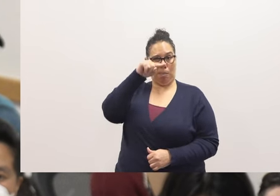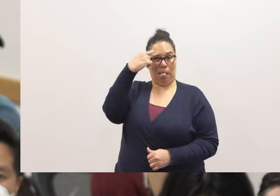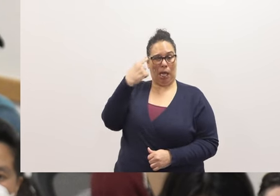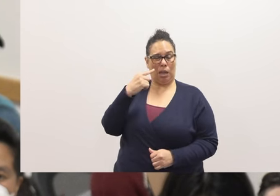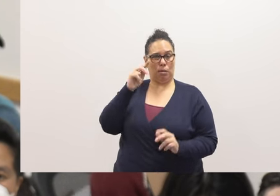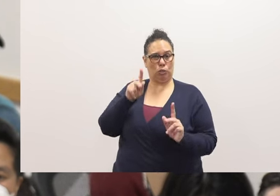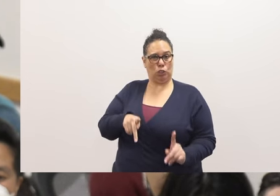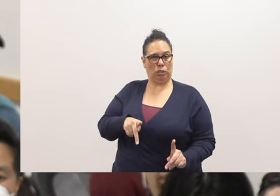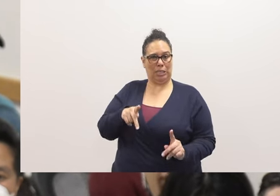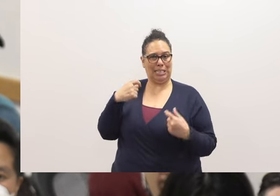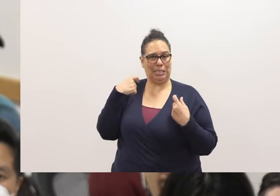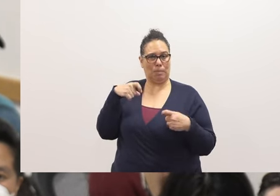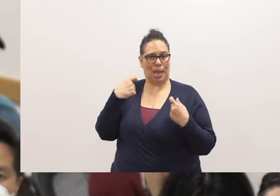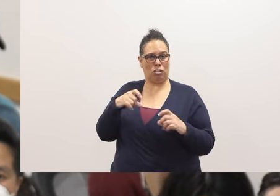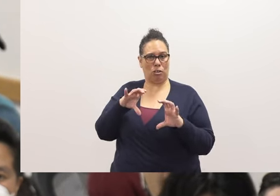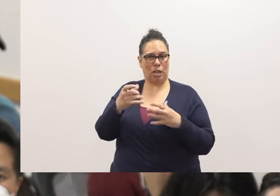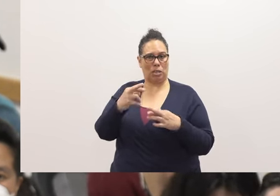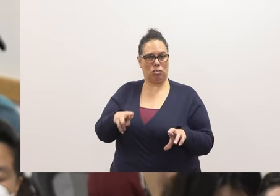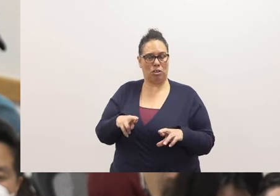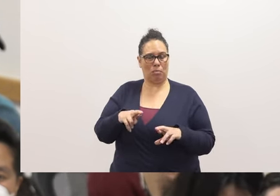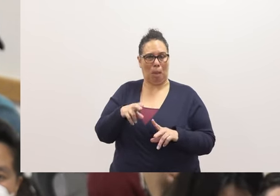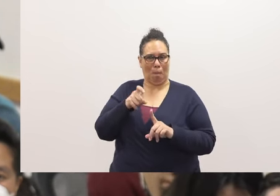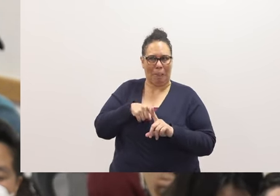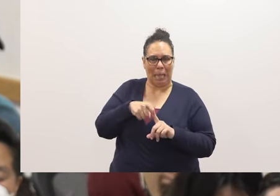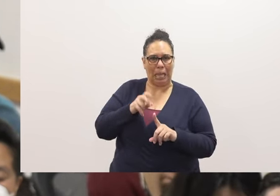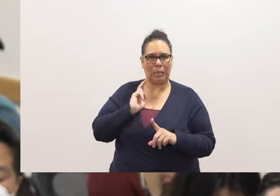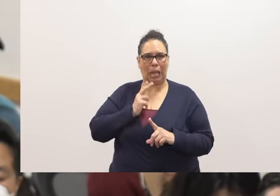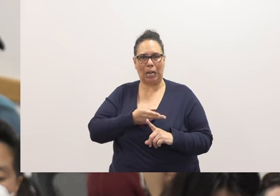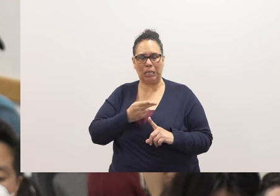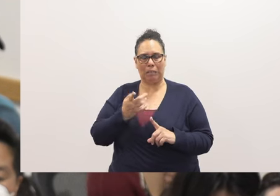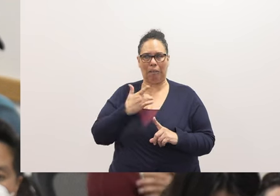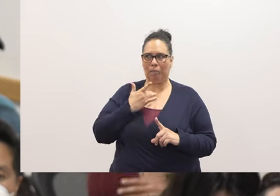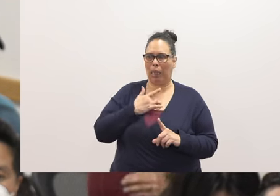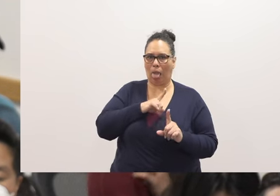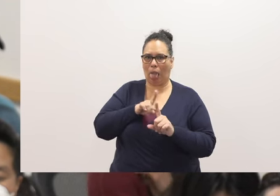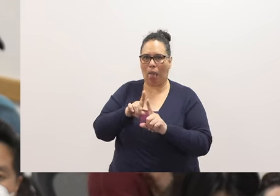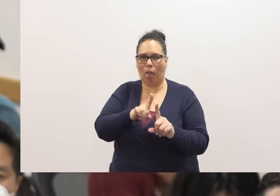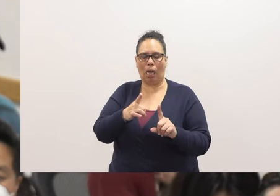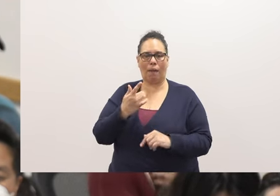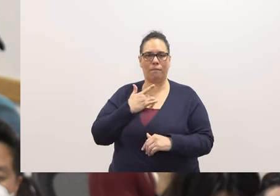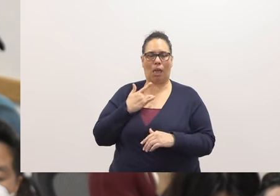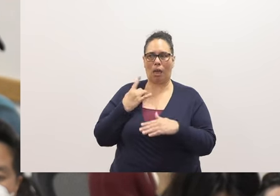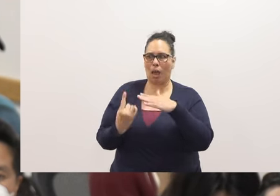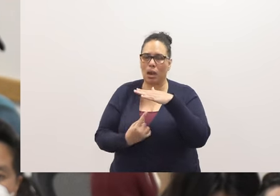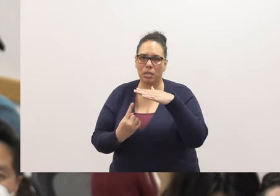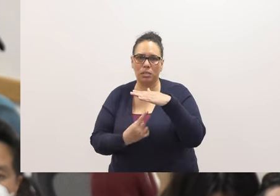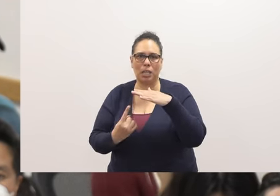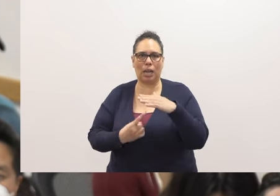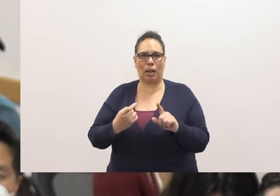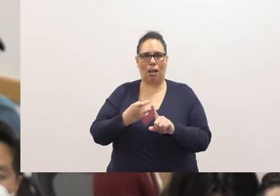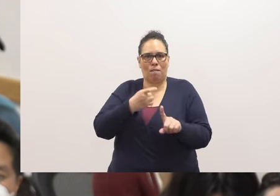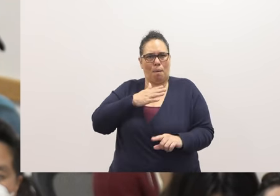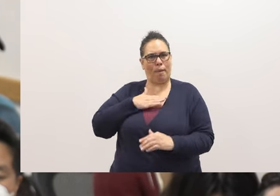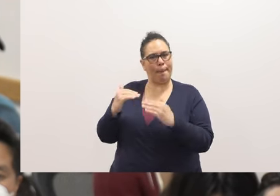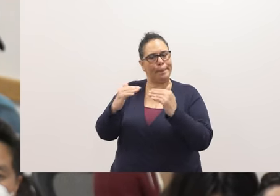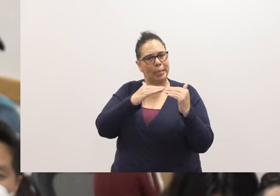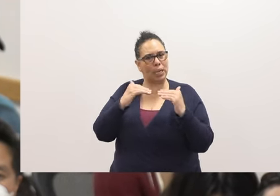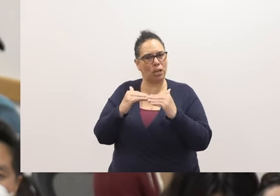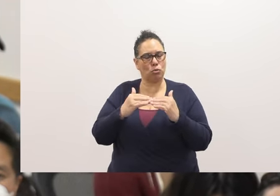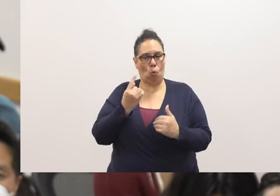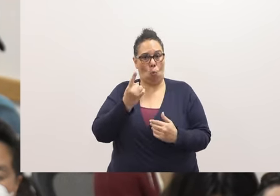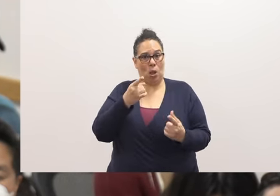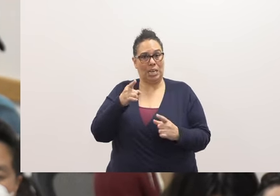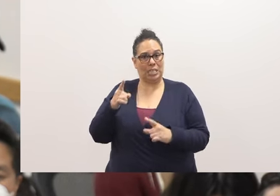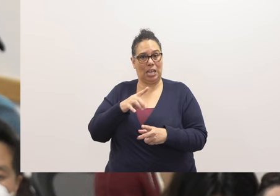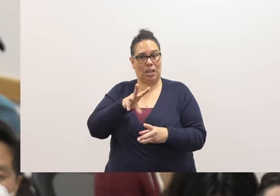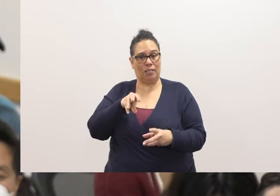us out, picked on us, made us feel alone, made us feel trapped, made us feel isolated from my own peers. One incident